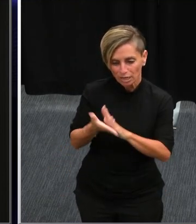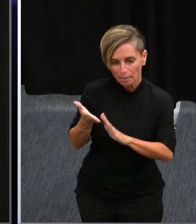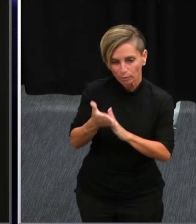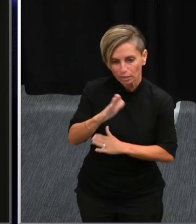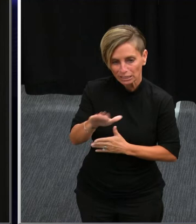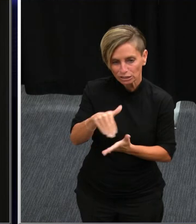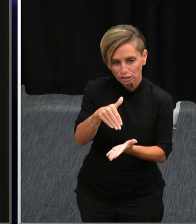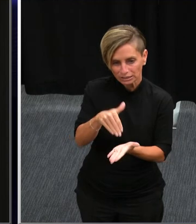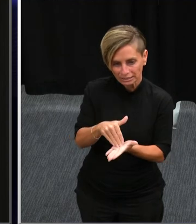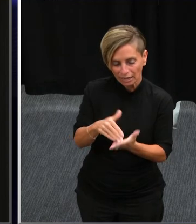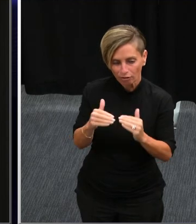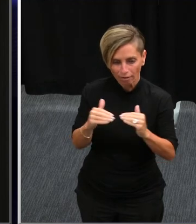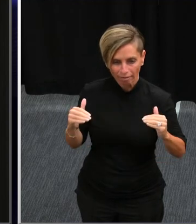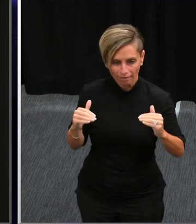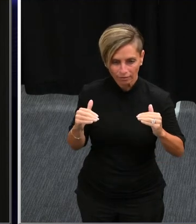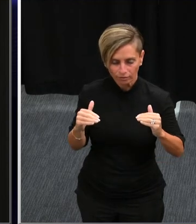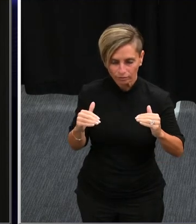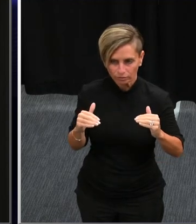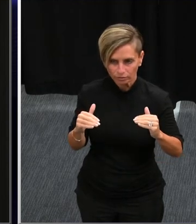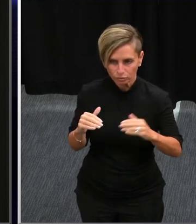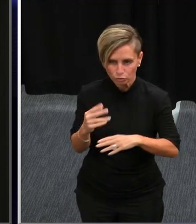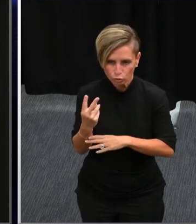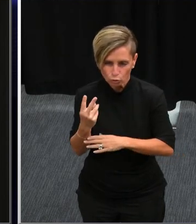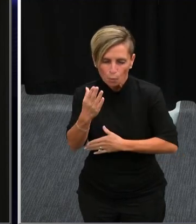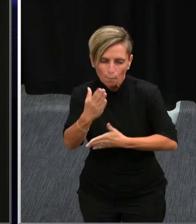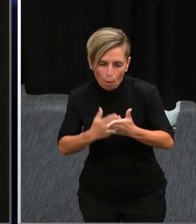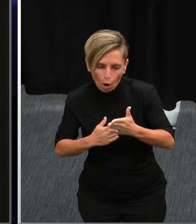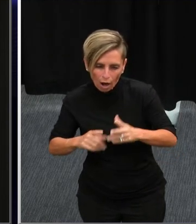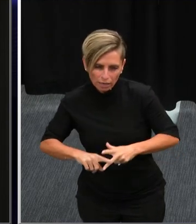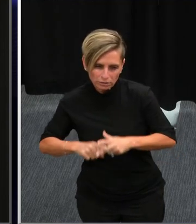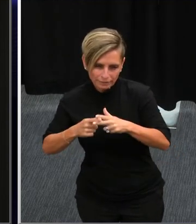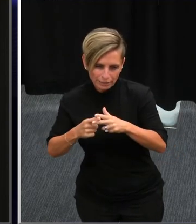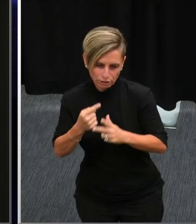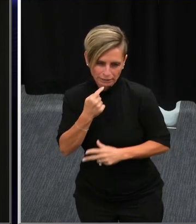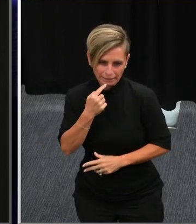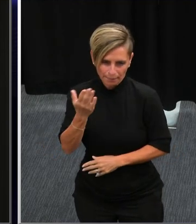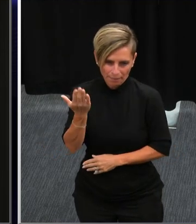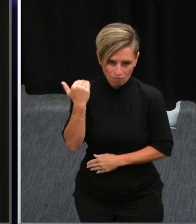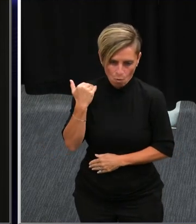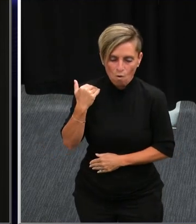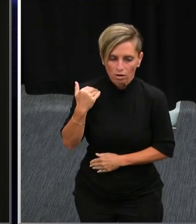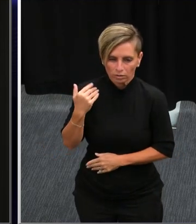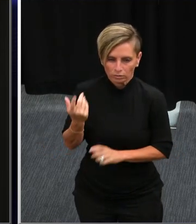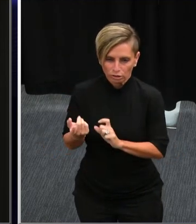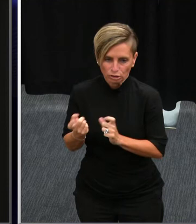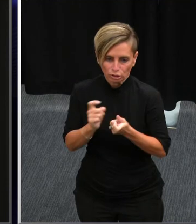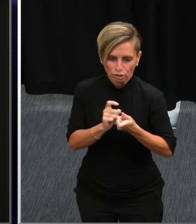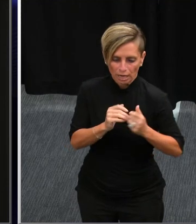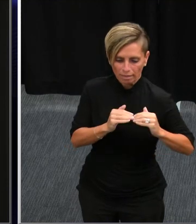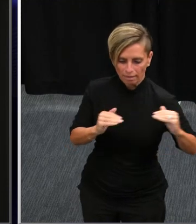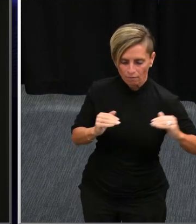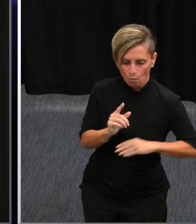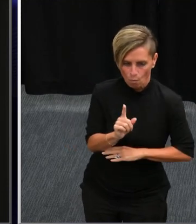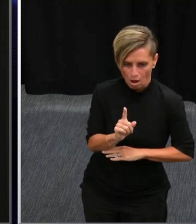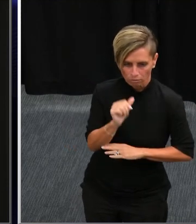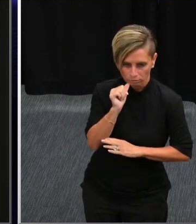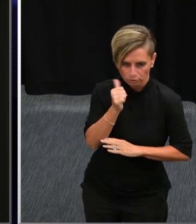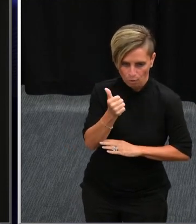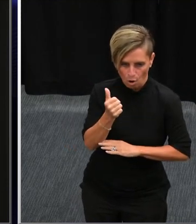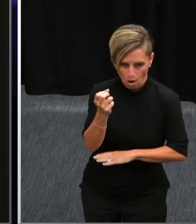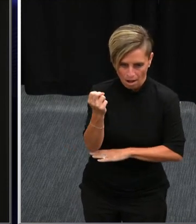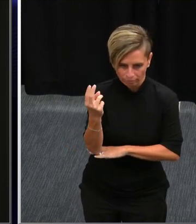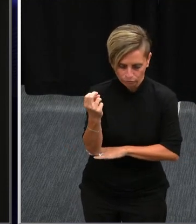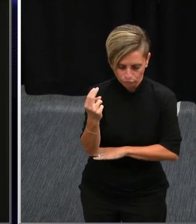Center, is currently at a level 2 or partial activation. As I mentioned, we will be going to a level 1 tomorrow at noon. Our